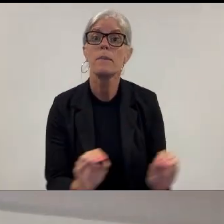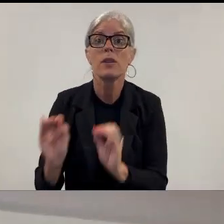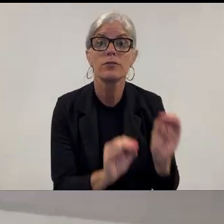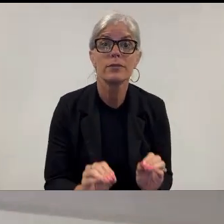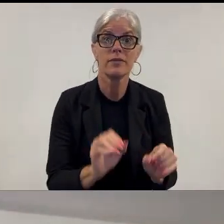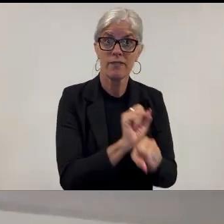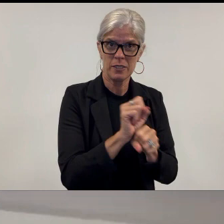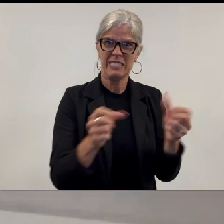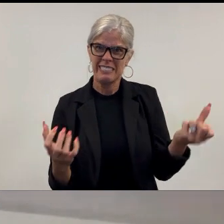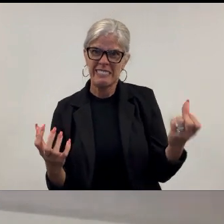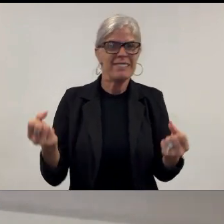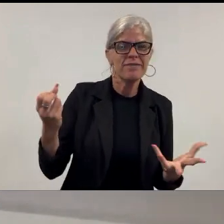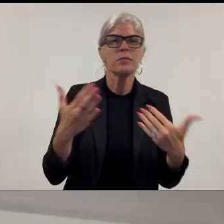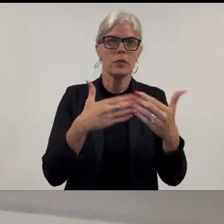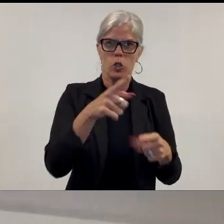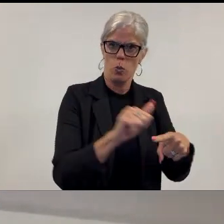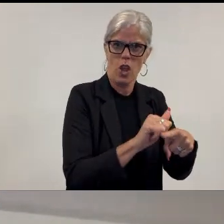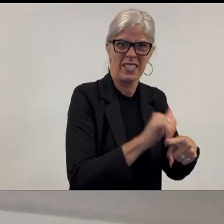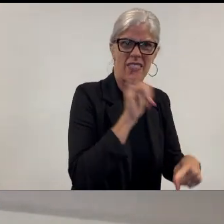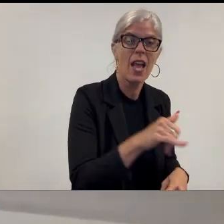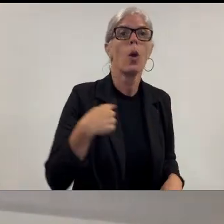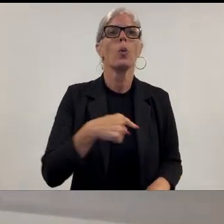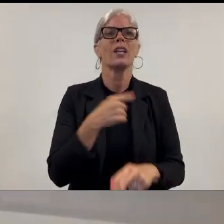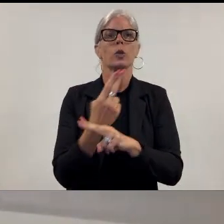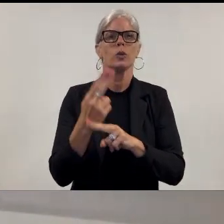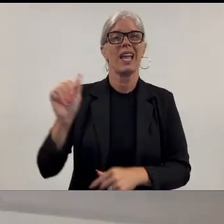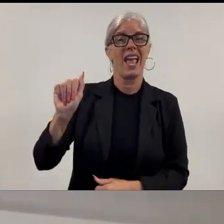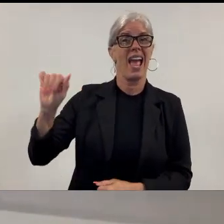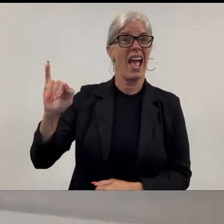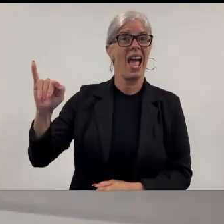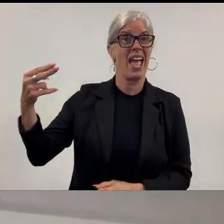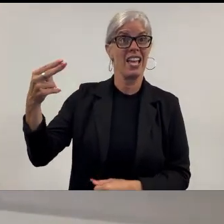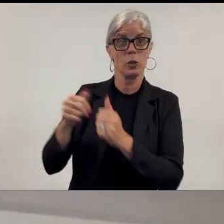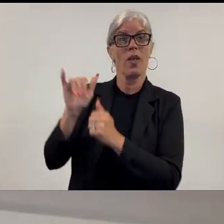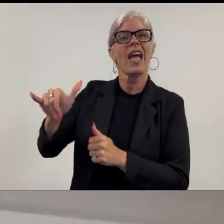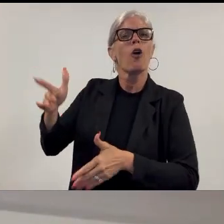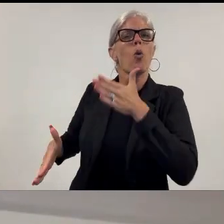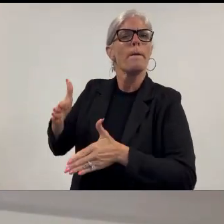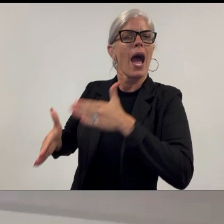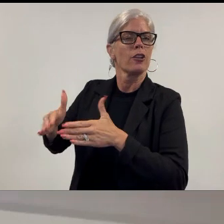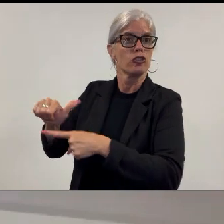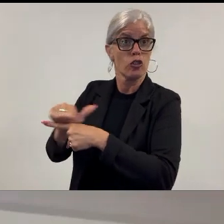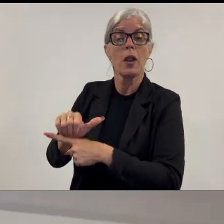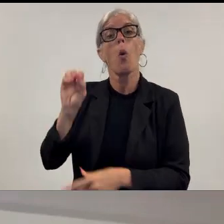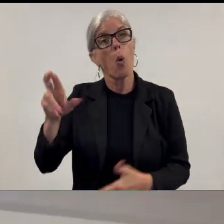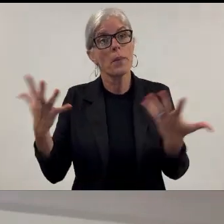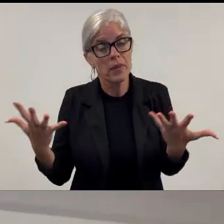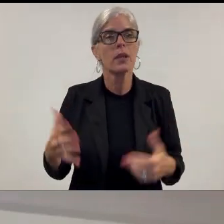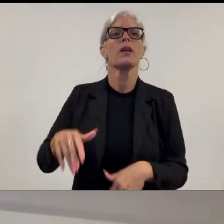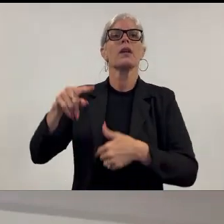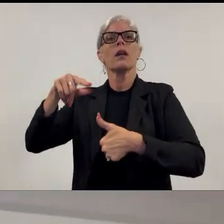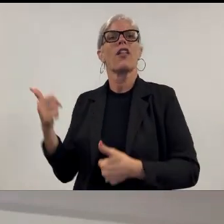practice gait training. In our clinic, we also use it for hand function. So we